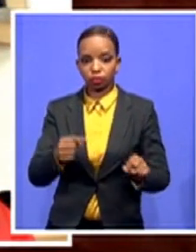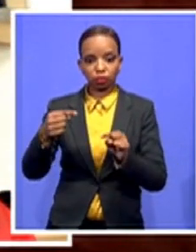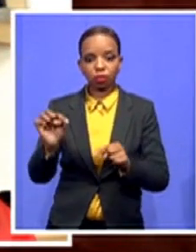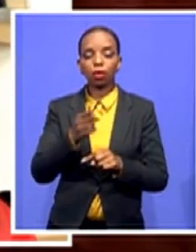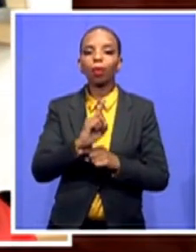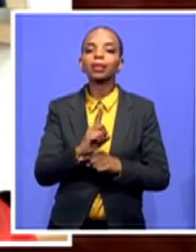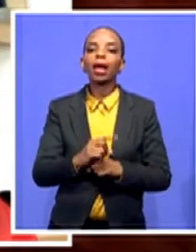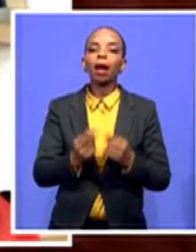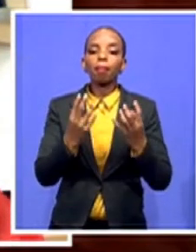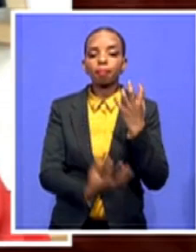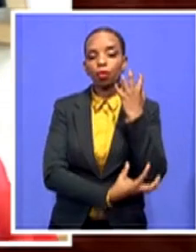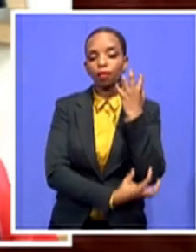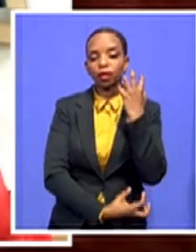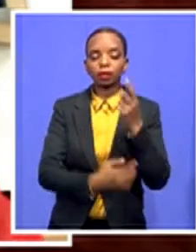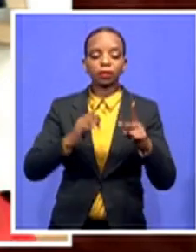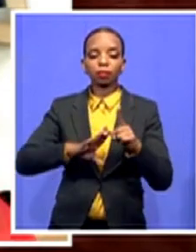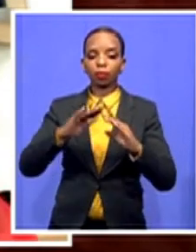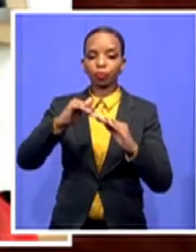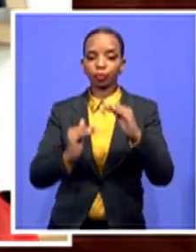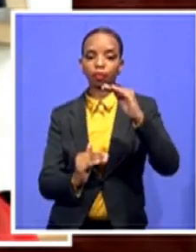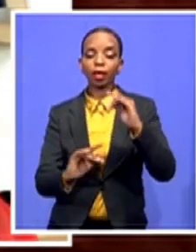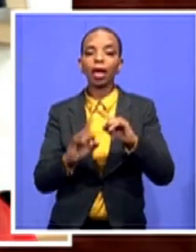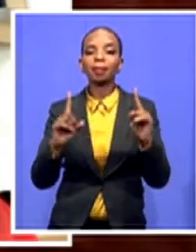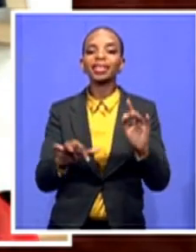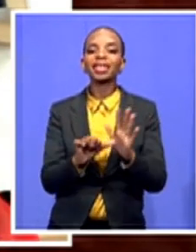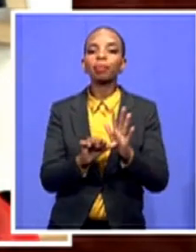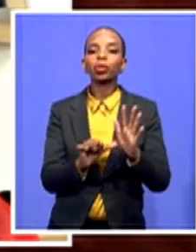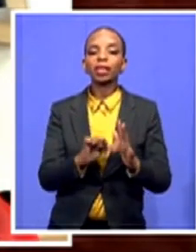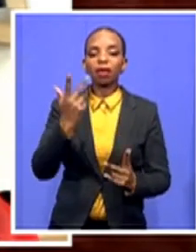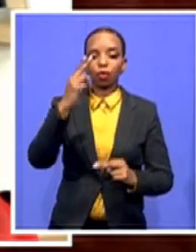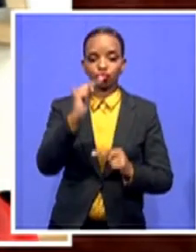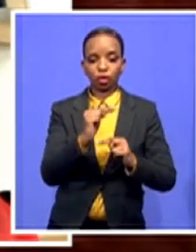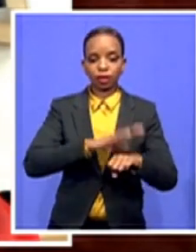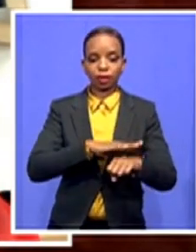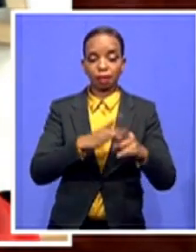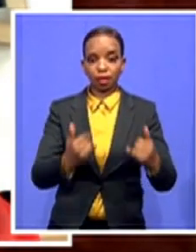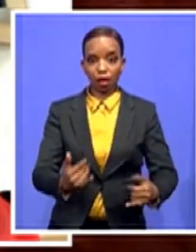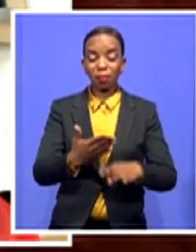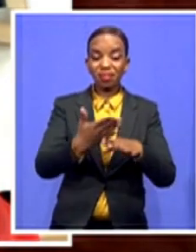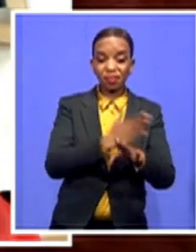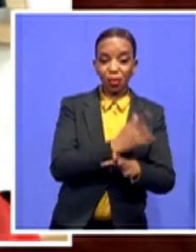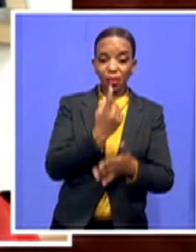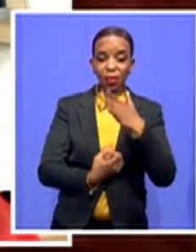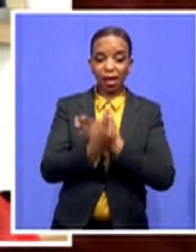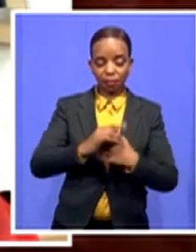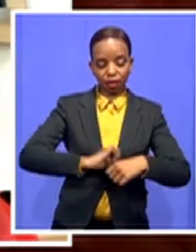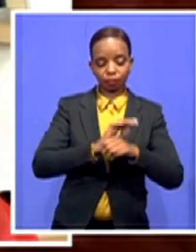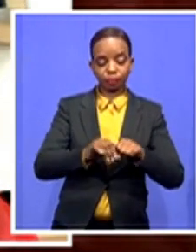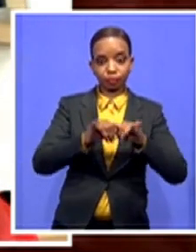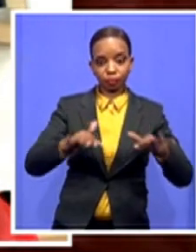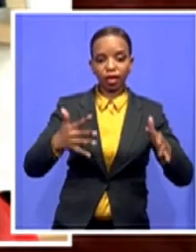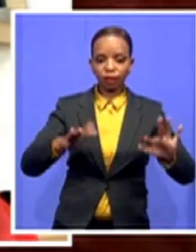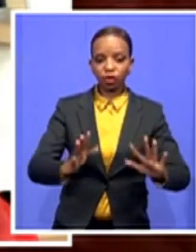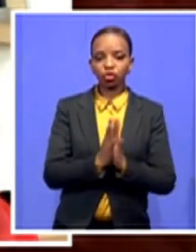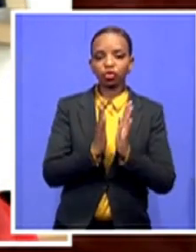term, we have, before the COVID crisis, called for the stimulus, the fiscal stimulus